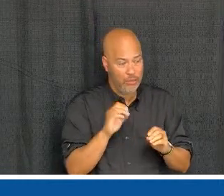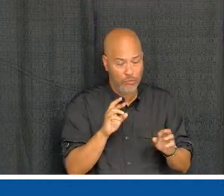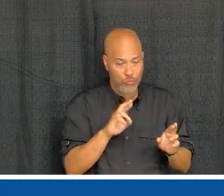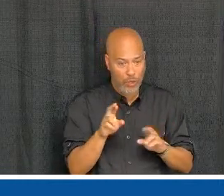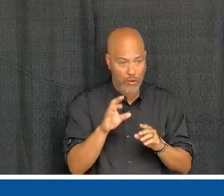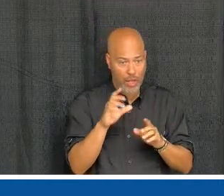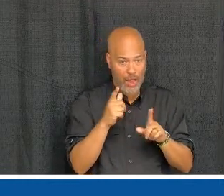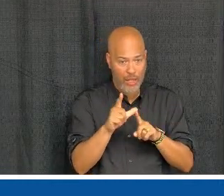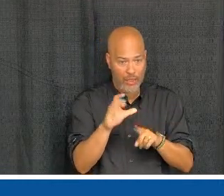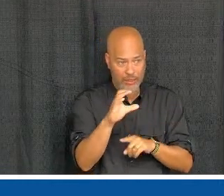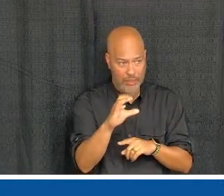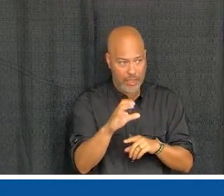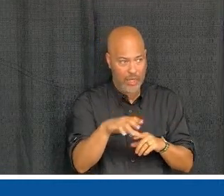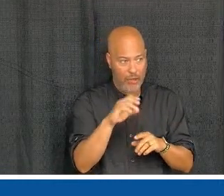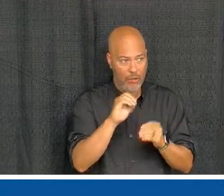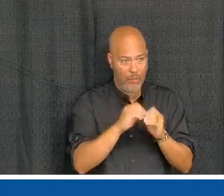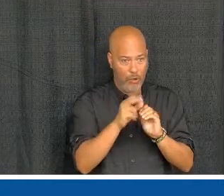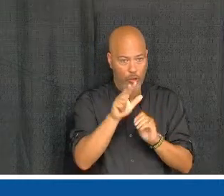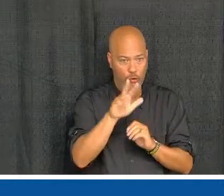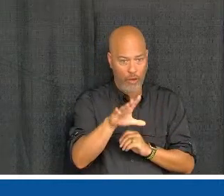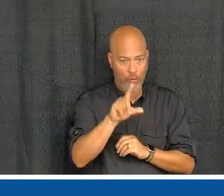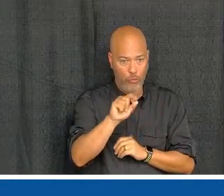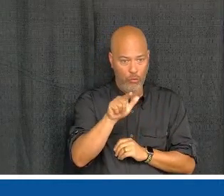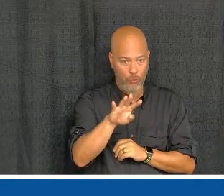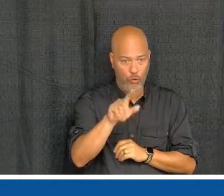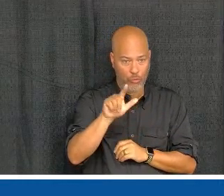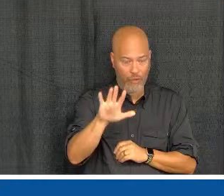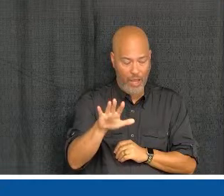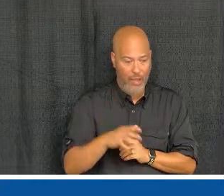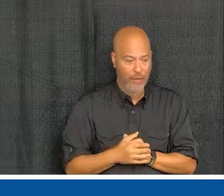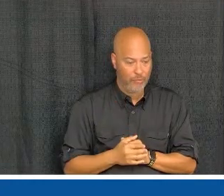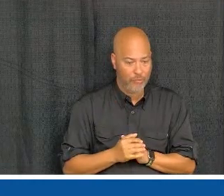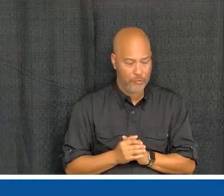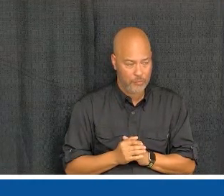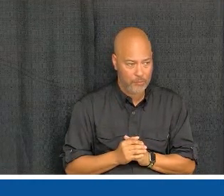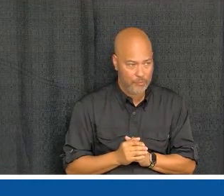item C, ordinance 35, 2024-25. Mr. Tindall.